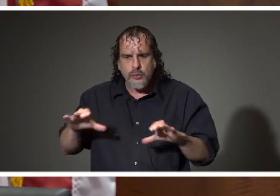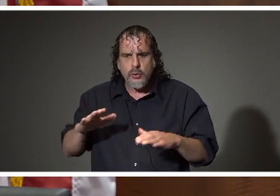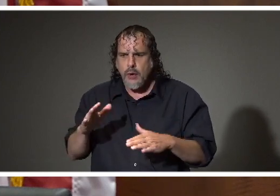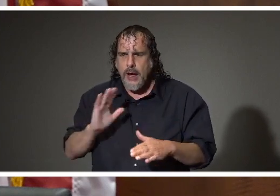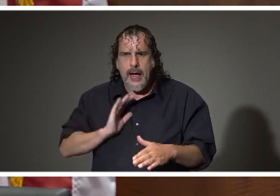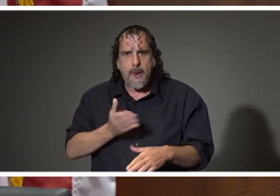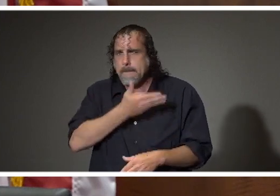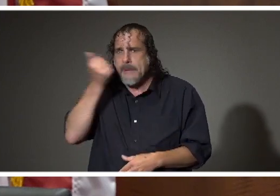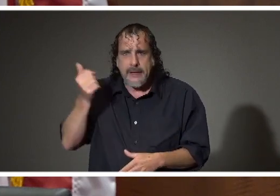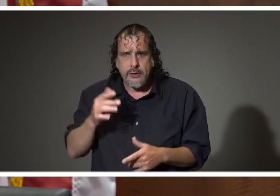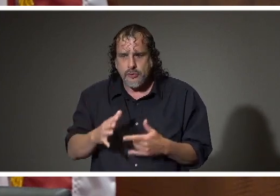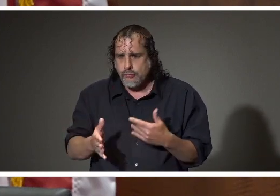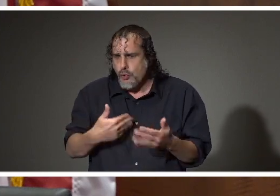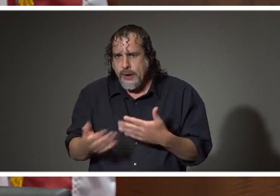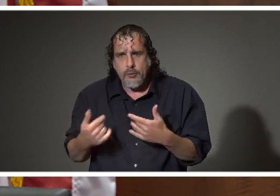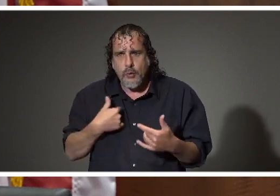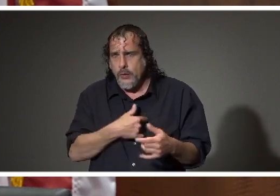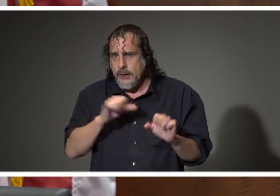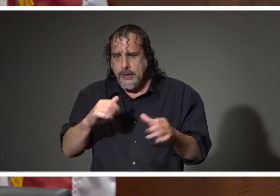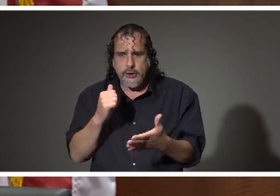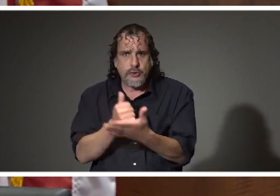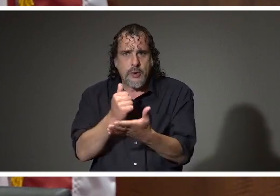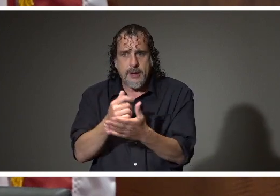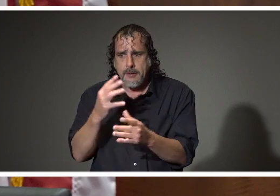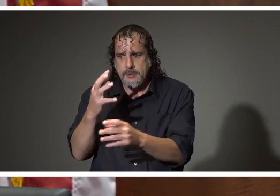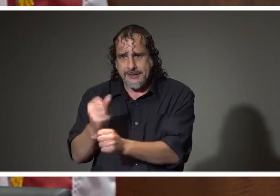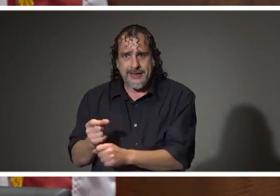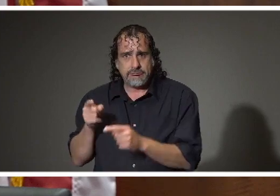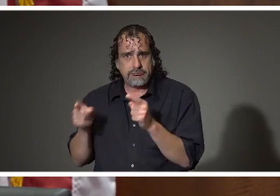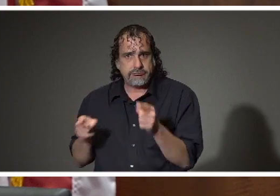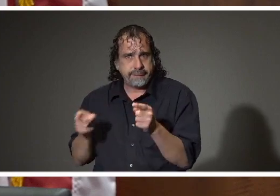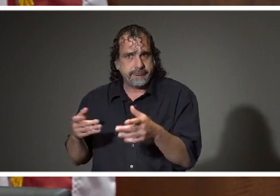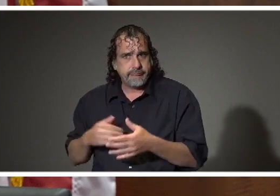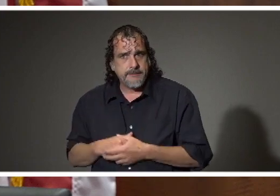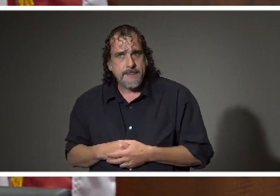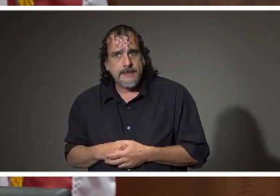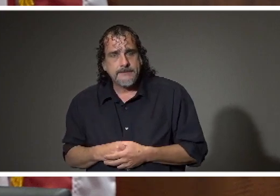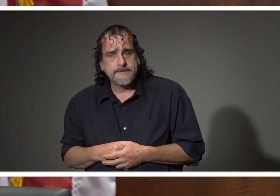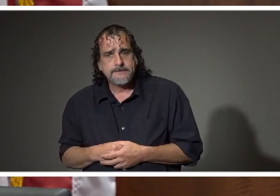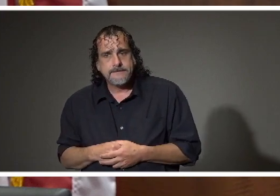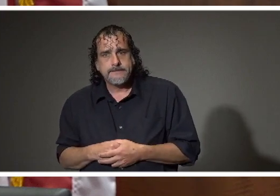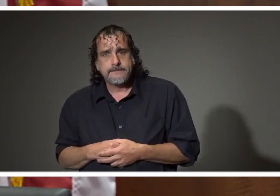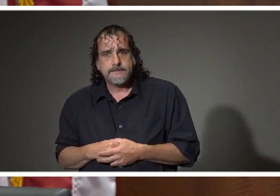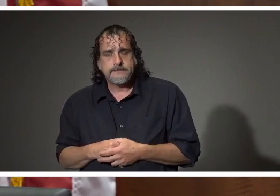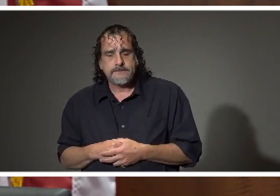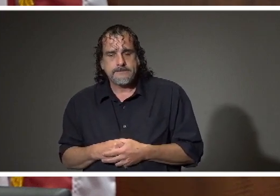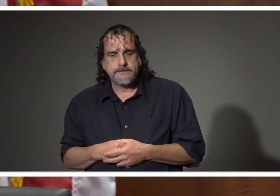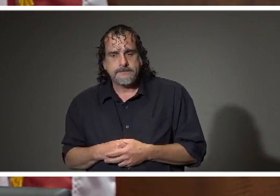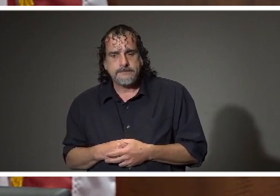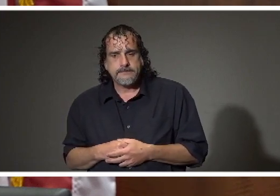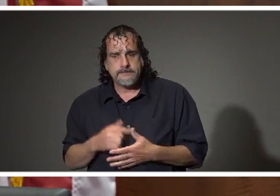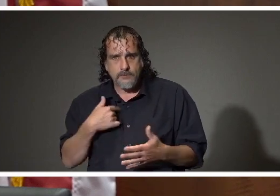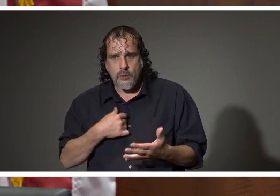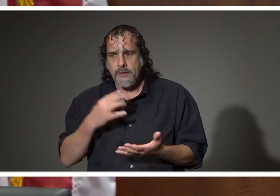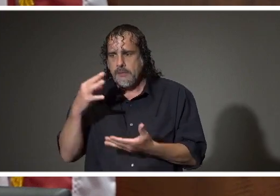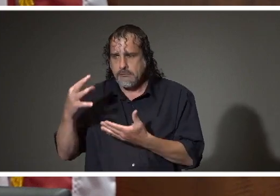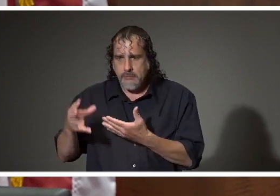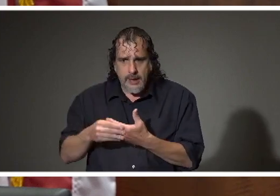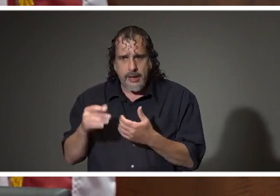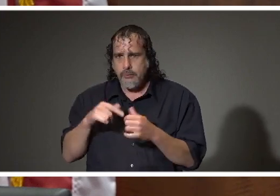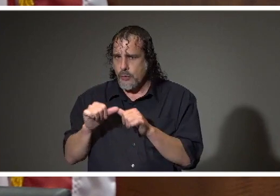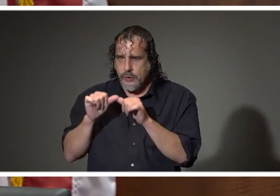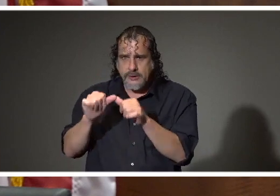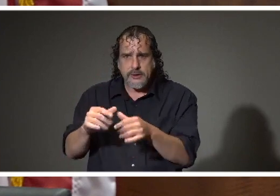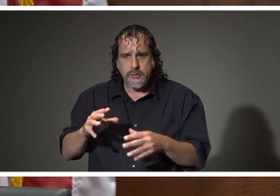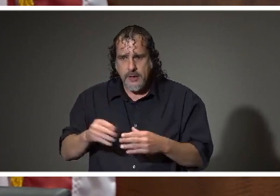best to do whatever we can to help people draw the benefits that they are entitled to. have added and will continue to